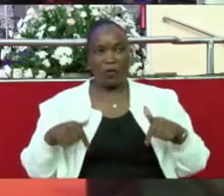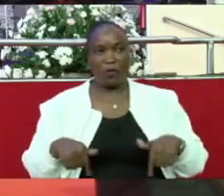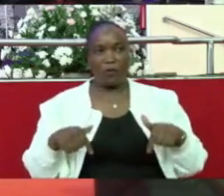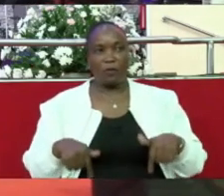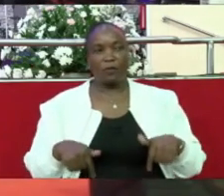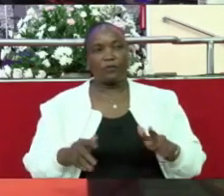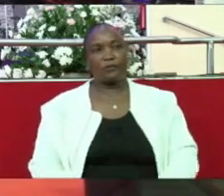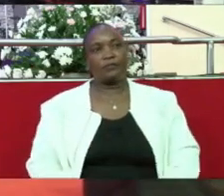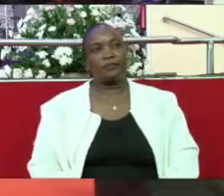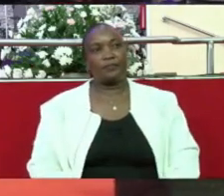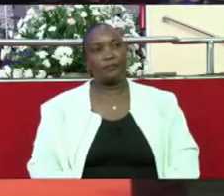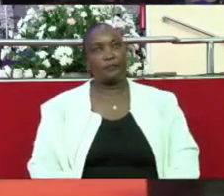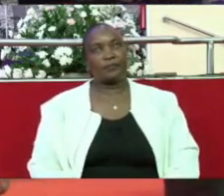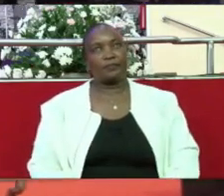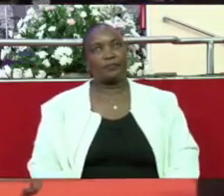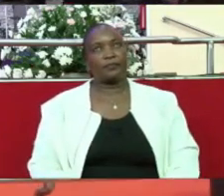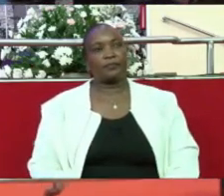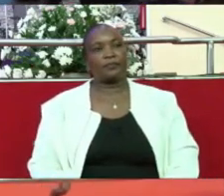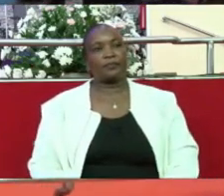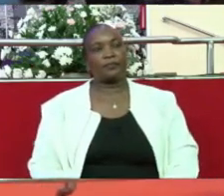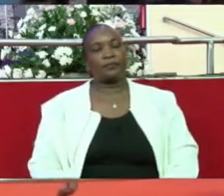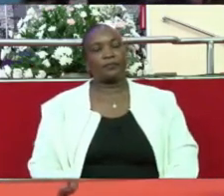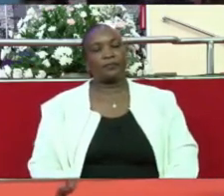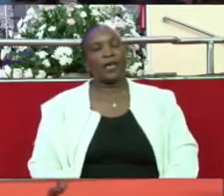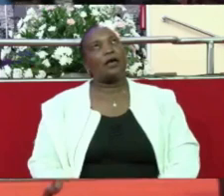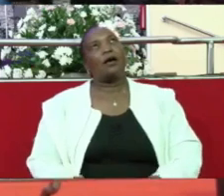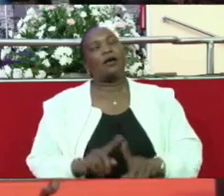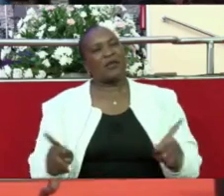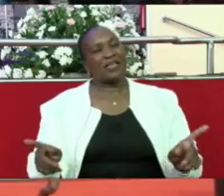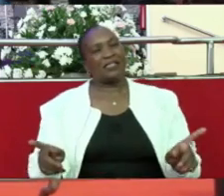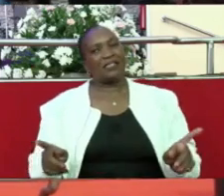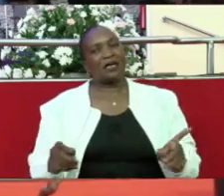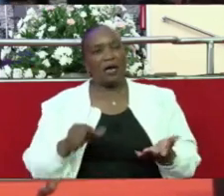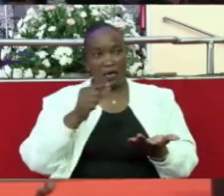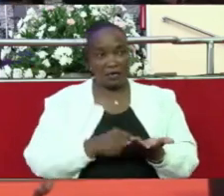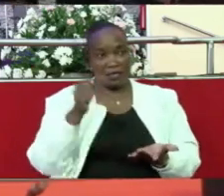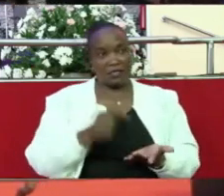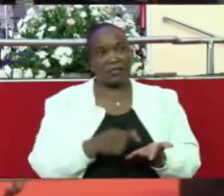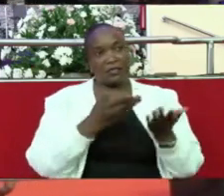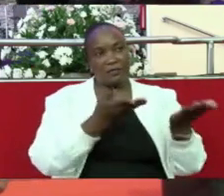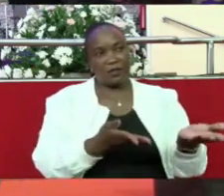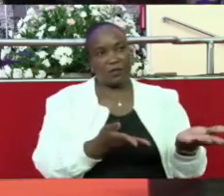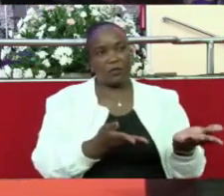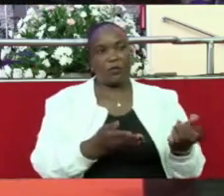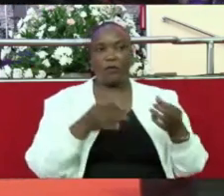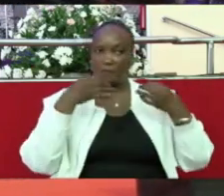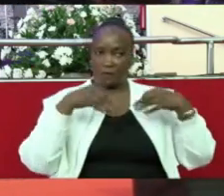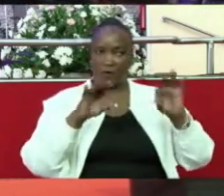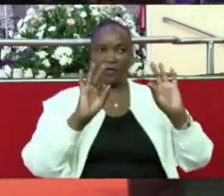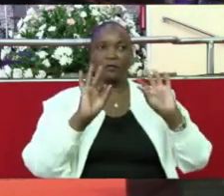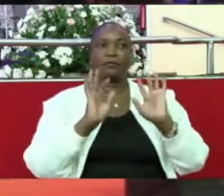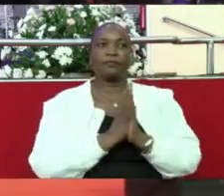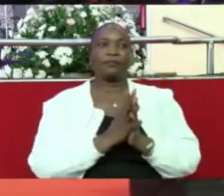ile inakufunza. This grace is extended to you for free. Neema ile inaletwa kwako bure. That you may stop doing sin or committing sin. Ya